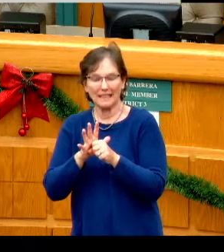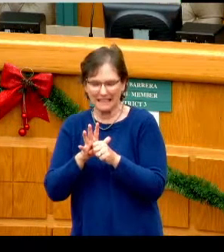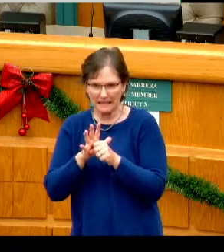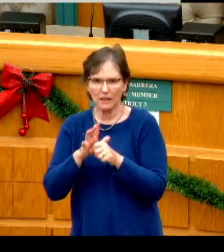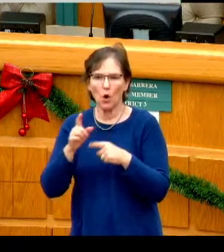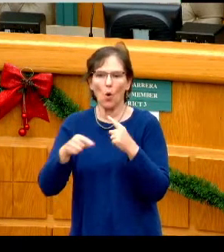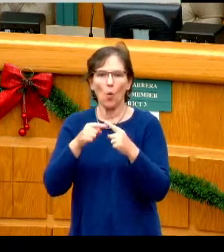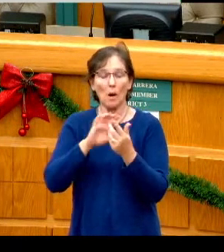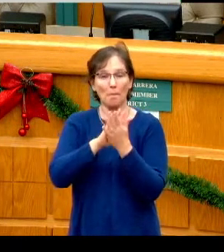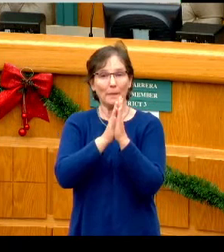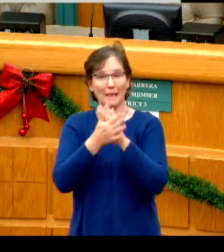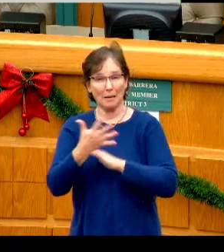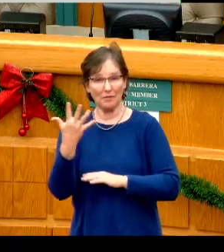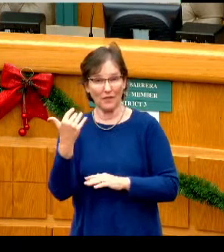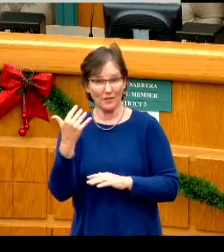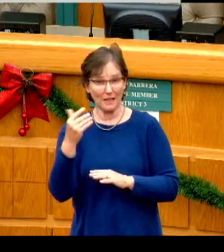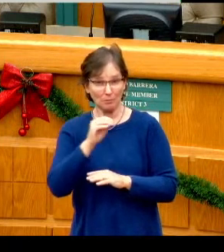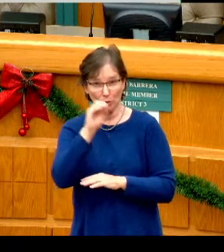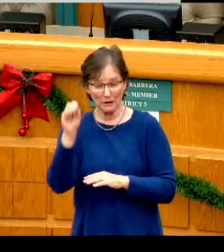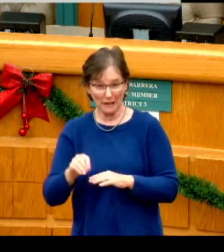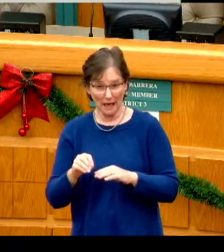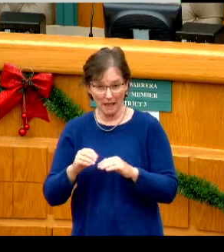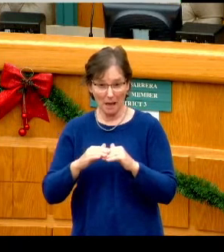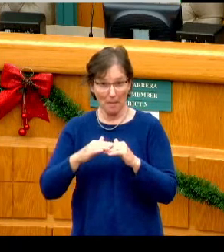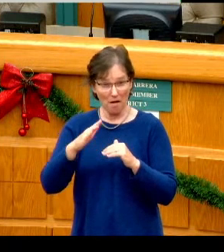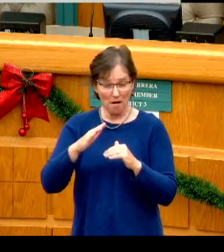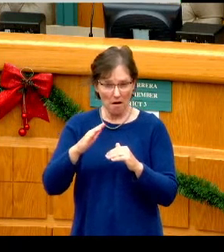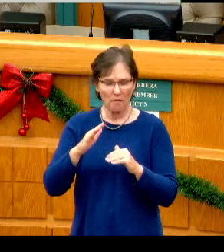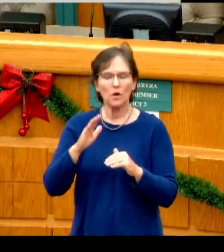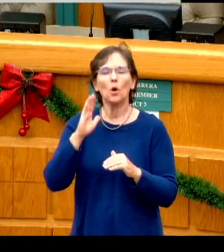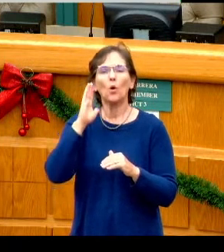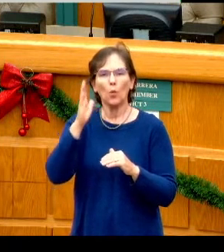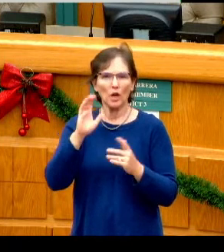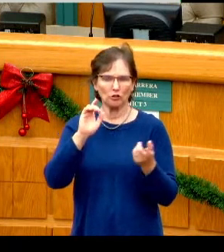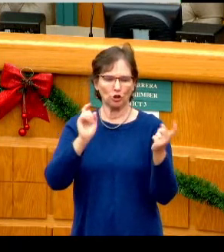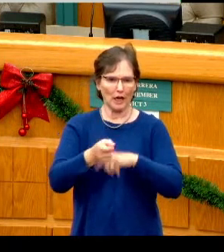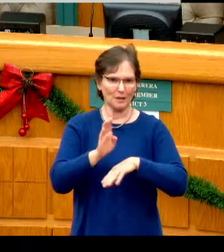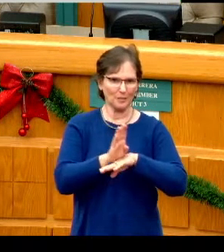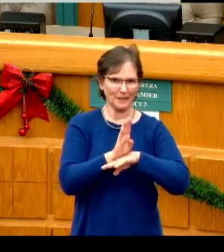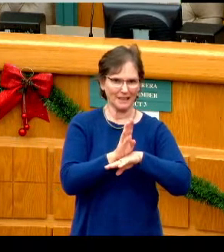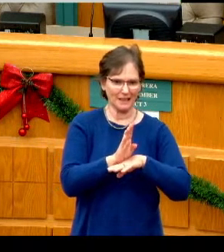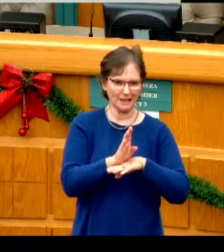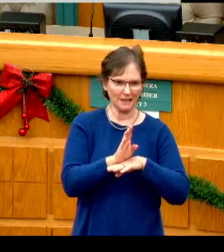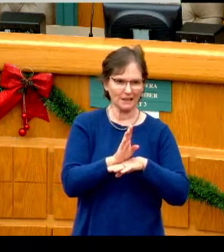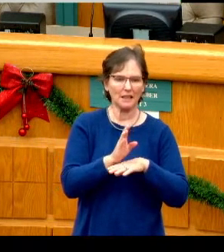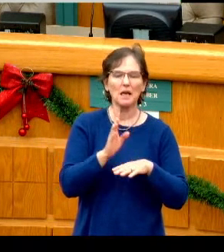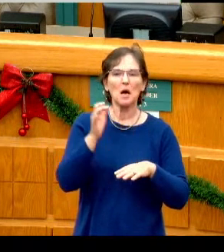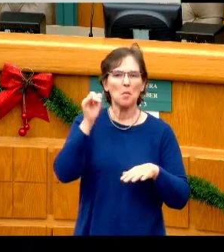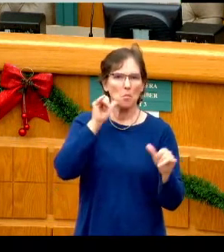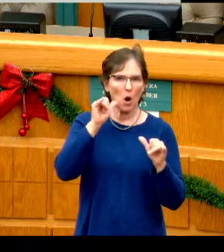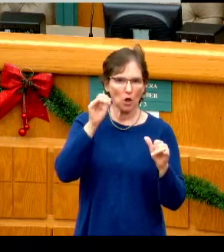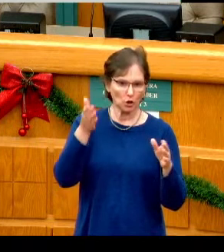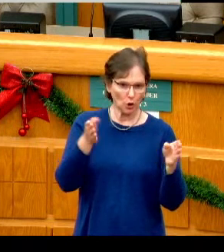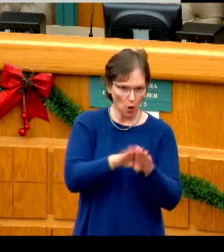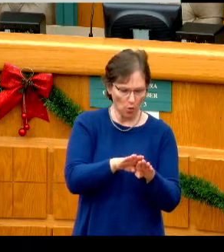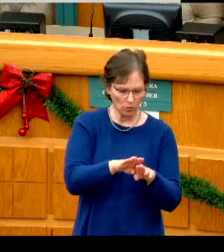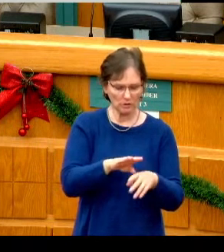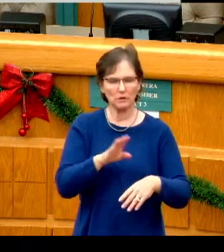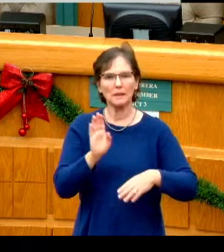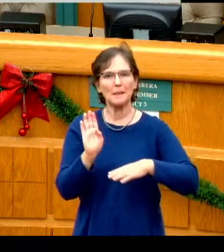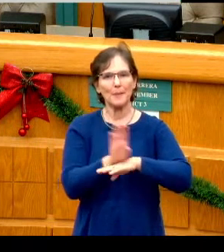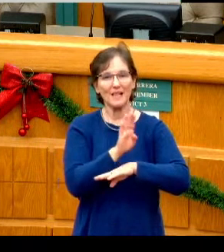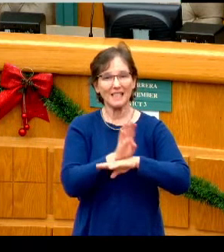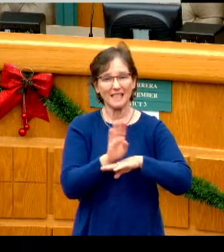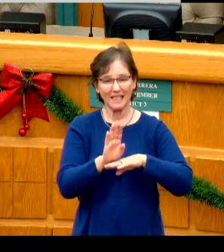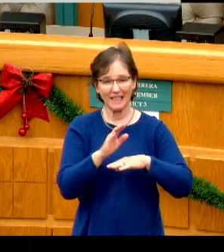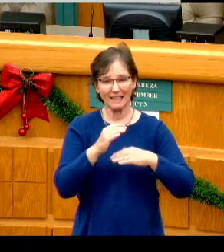business capacity and 50% bar capacity to bars closed and 50% business capacity. We want to